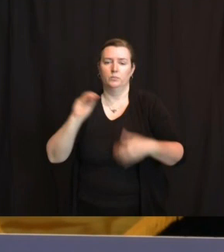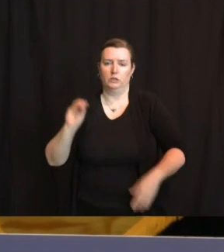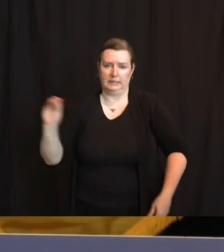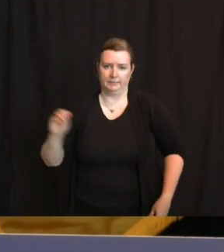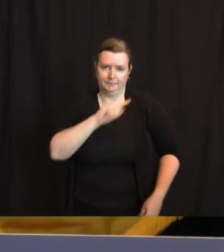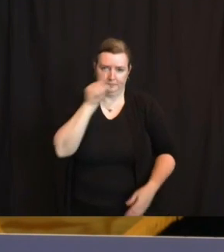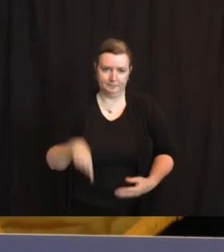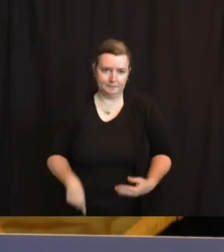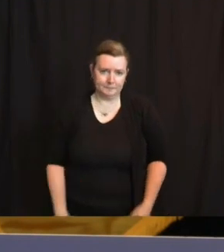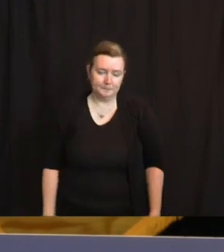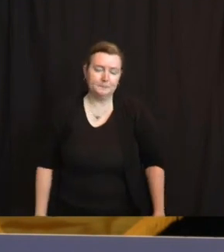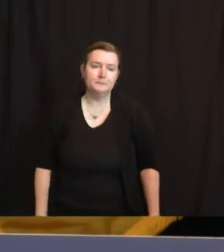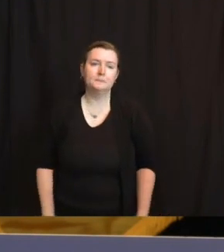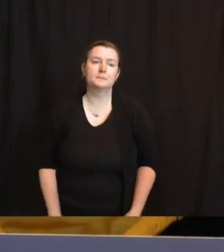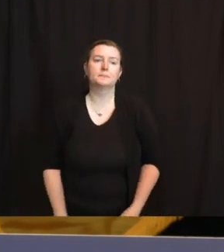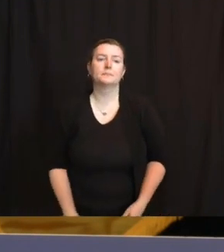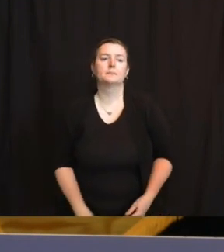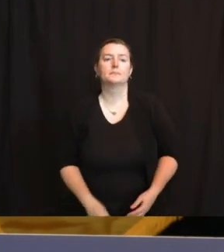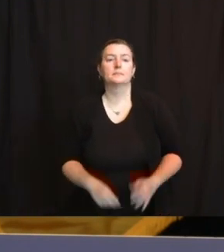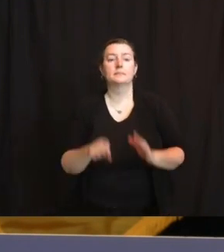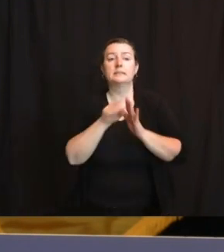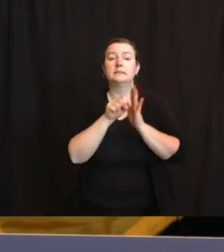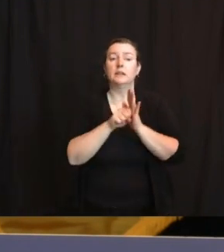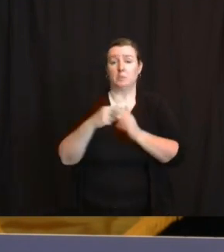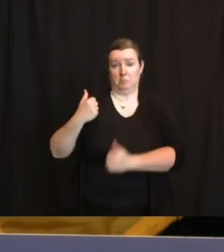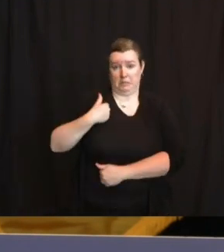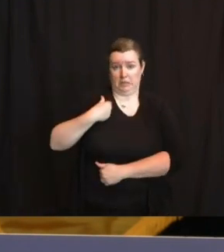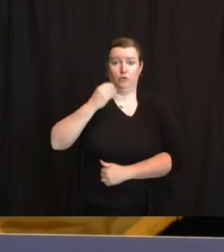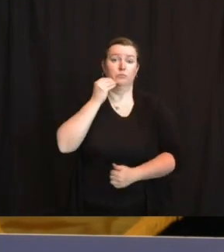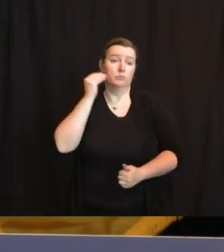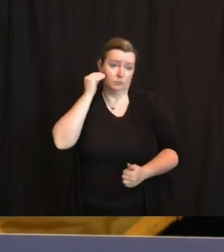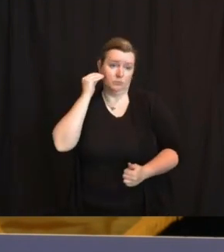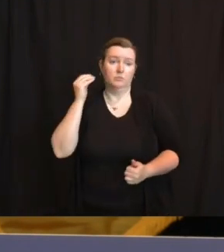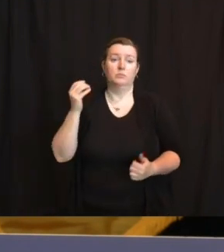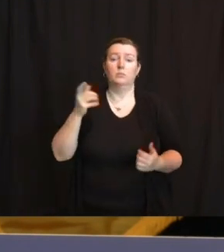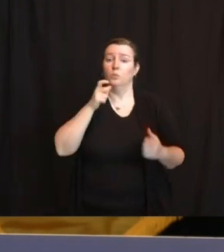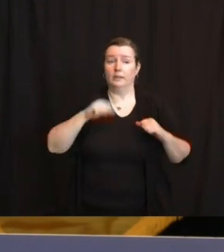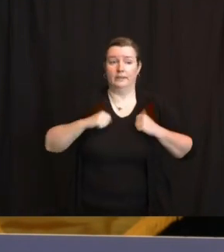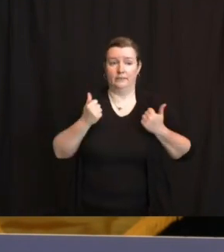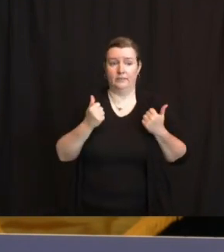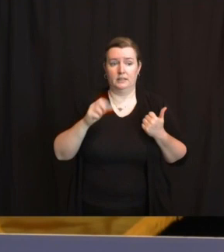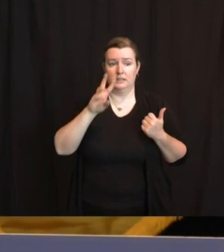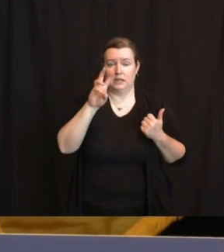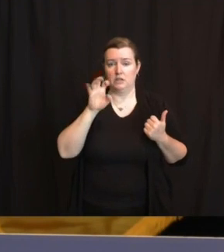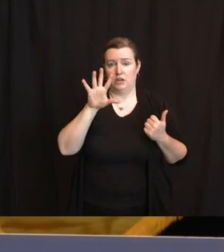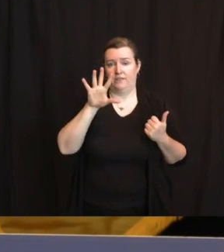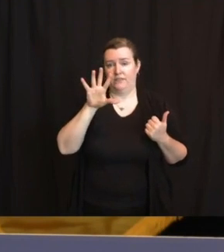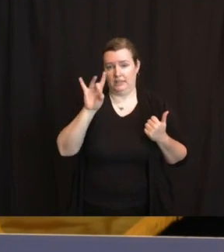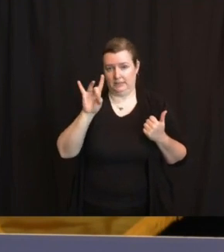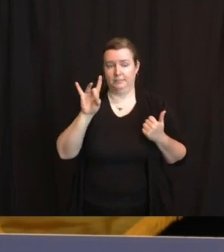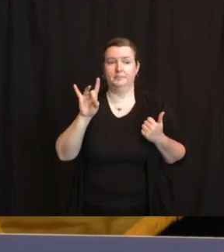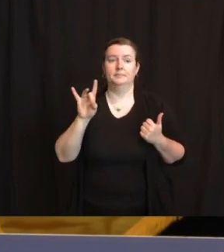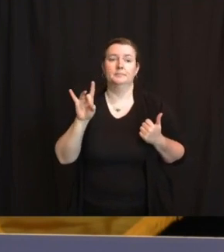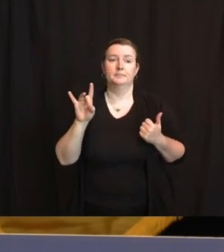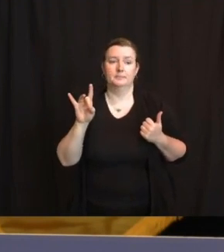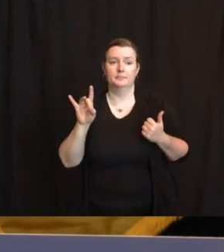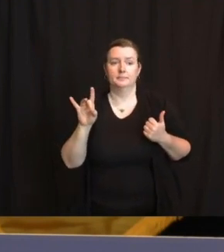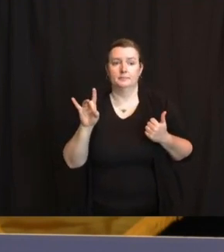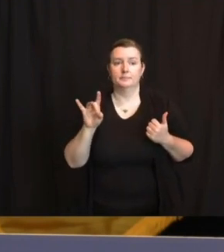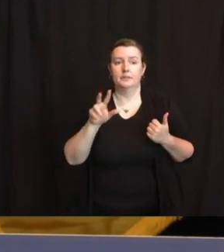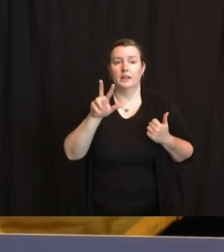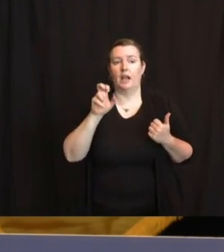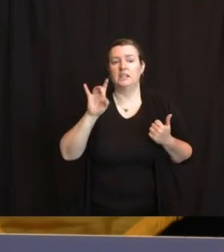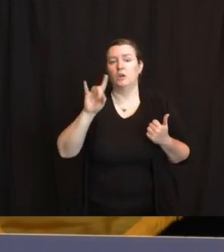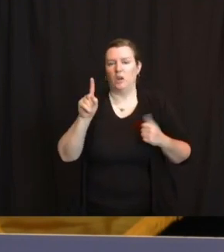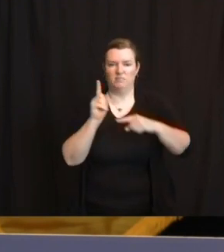At the state veterans' homes, among a census of 658, we are reporting that 381 residents have tested